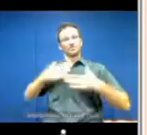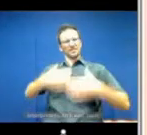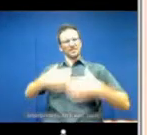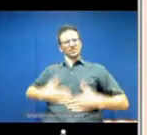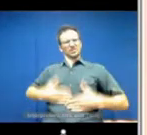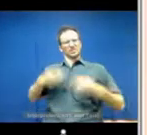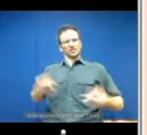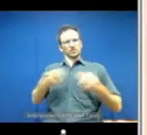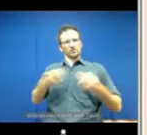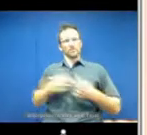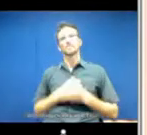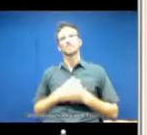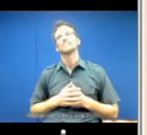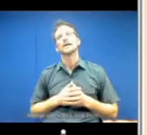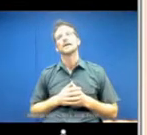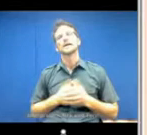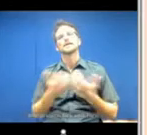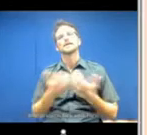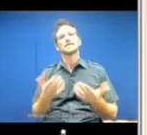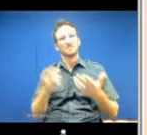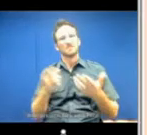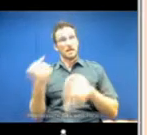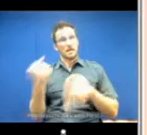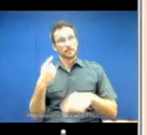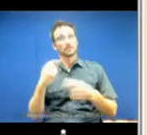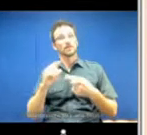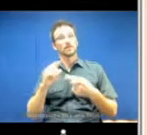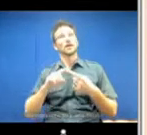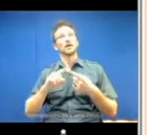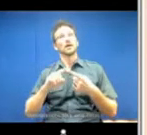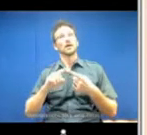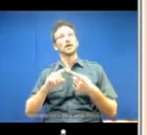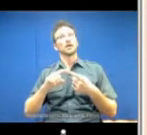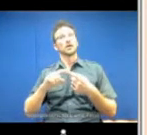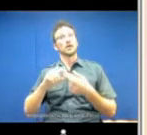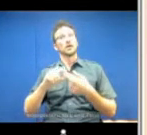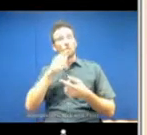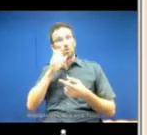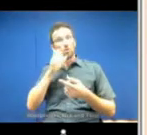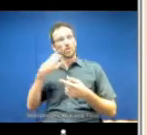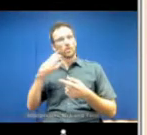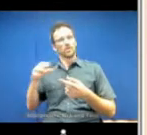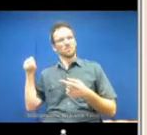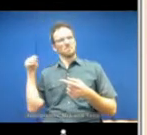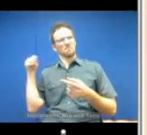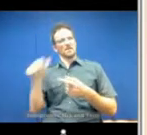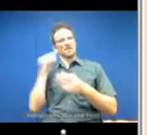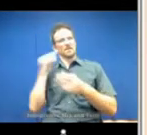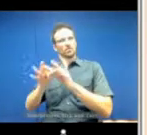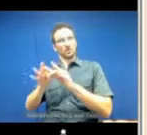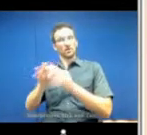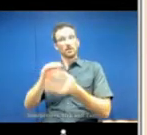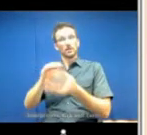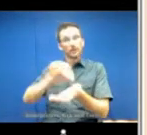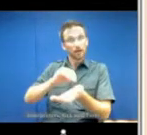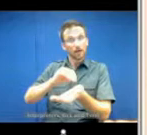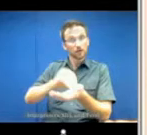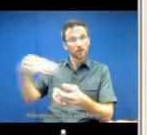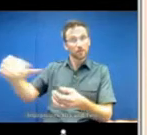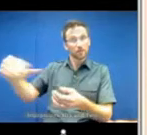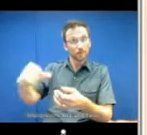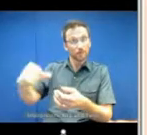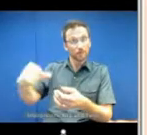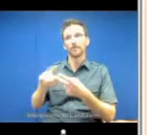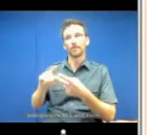I'm not entirely sure if it's the doctor who pays for the interpreter or the attorney who pays for the interpreter. I